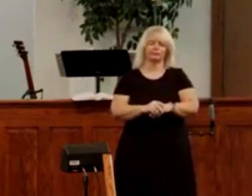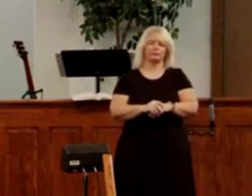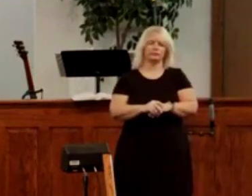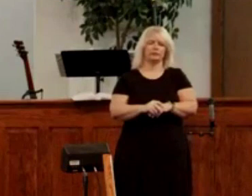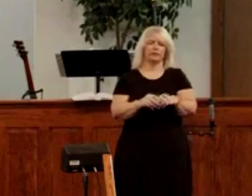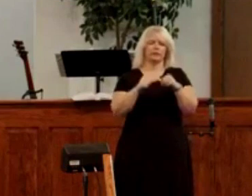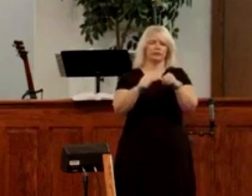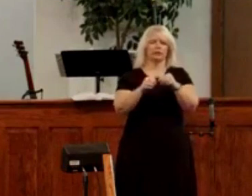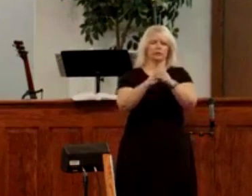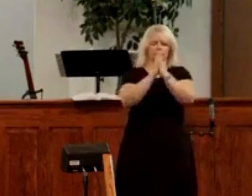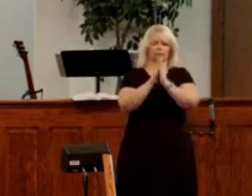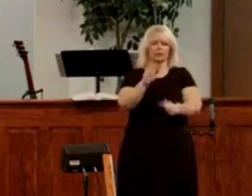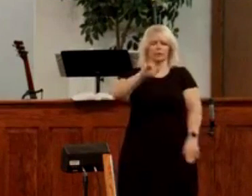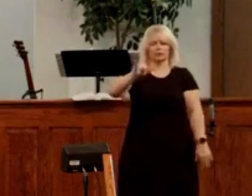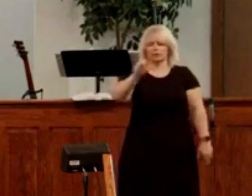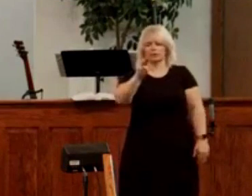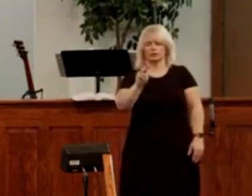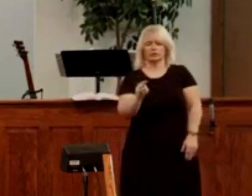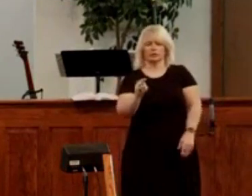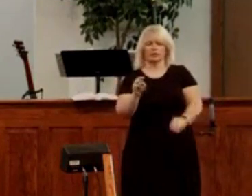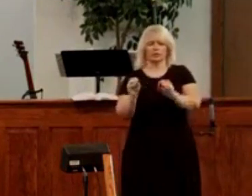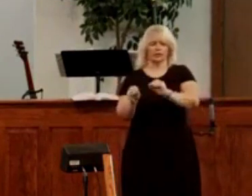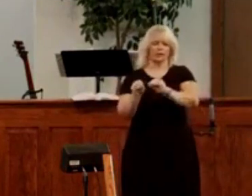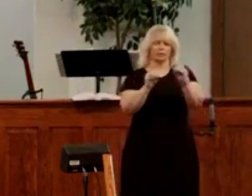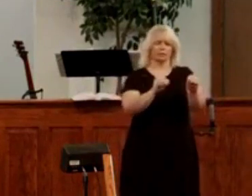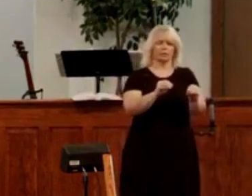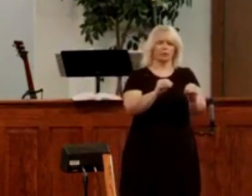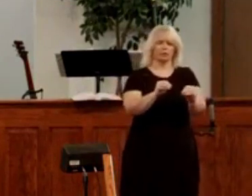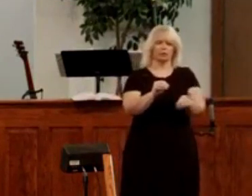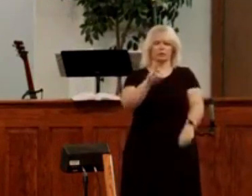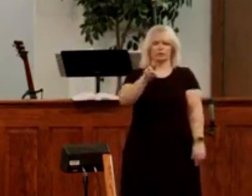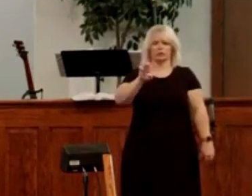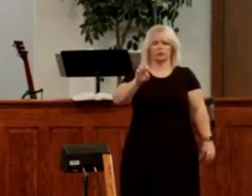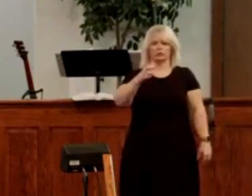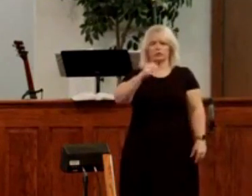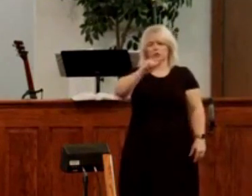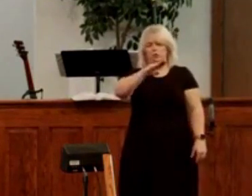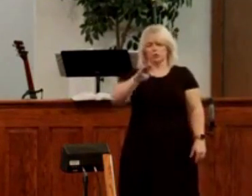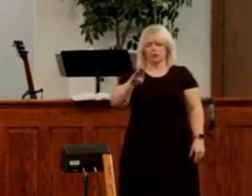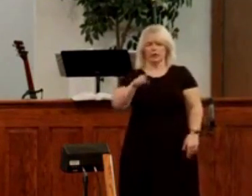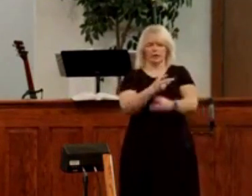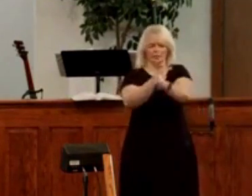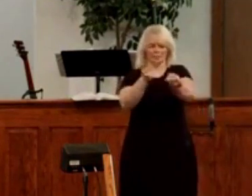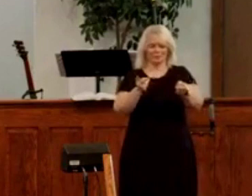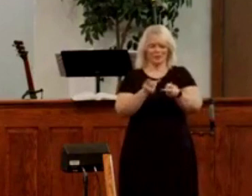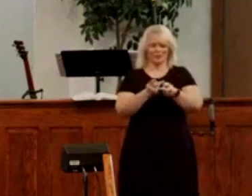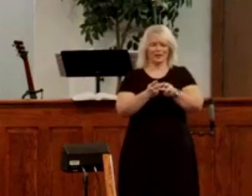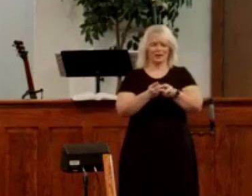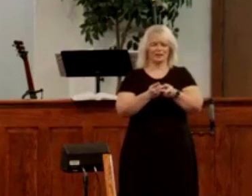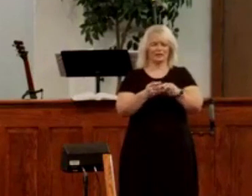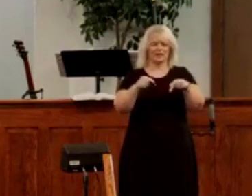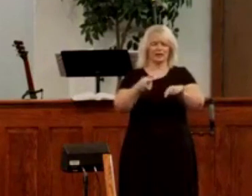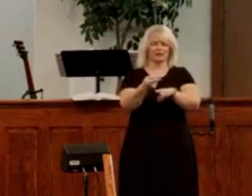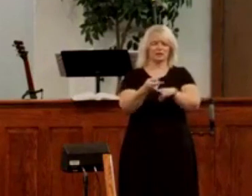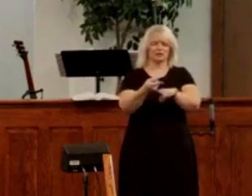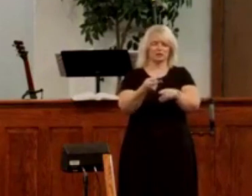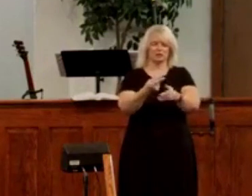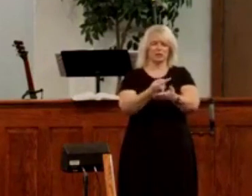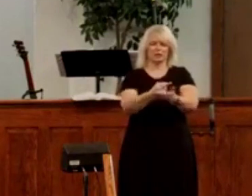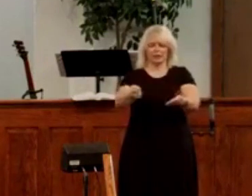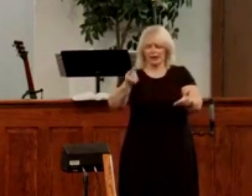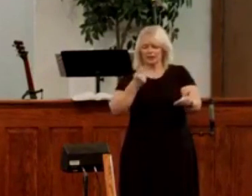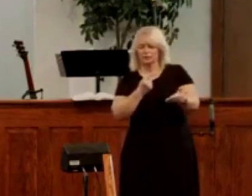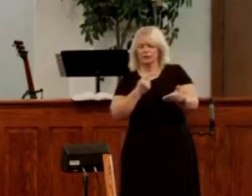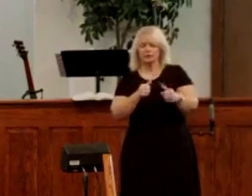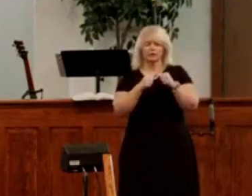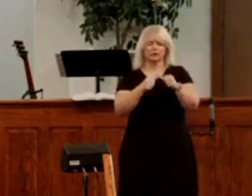Keep praying for Jim Reinick. He was able to move into a rehab facility this last week. Keep praying for him and for